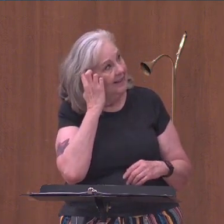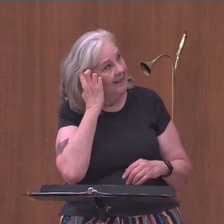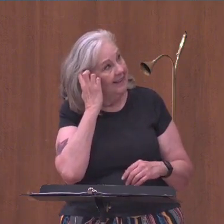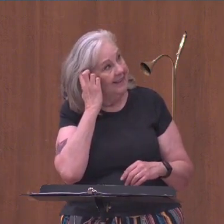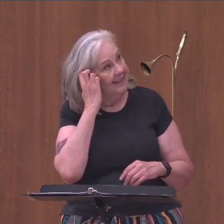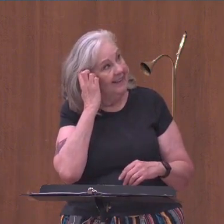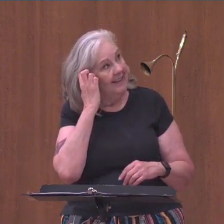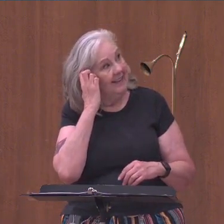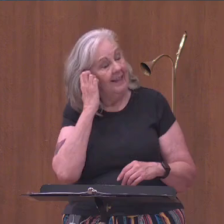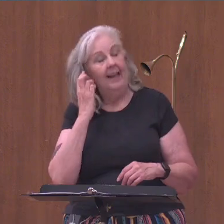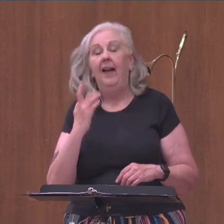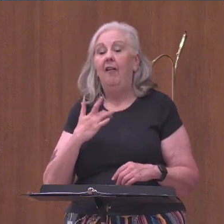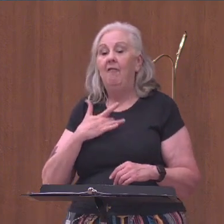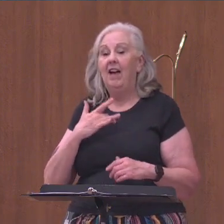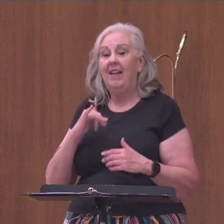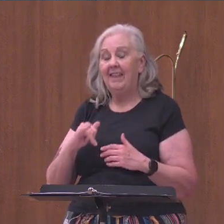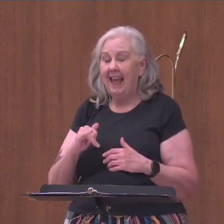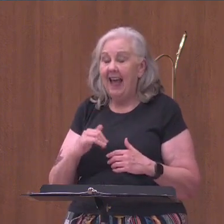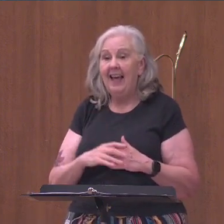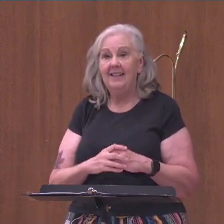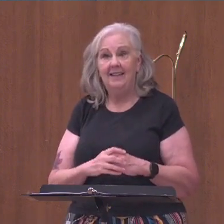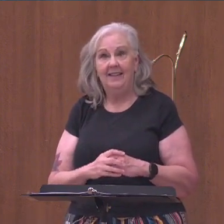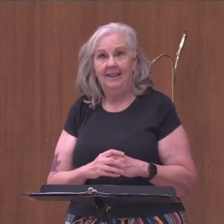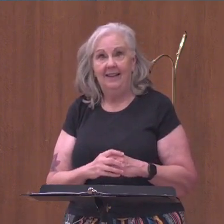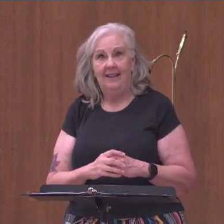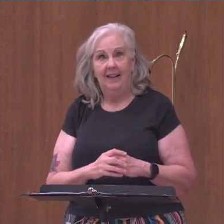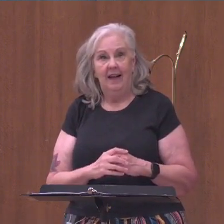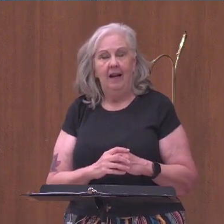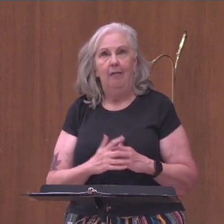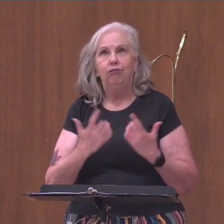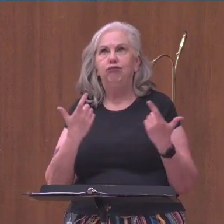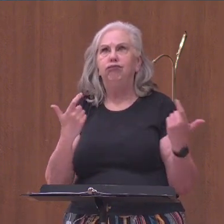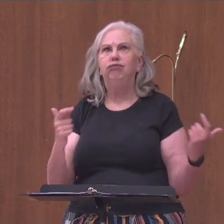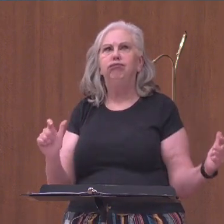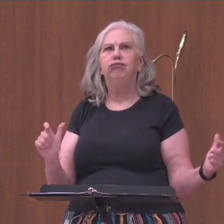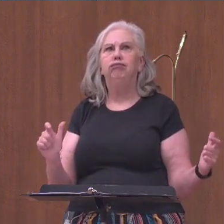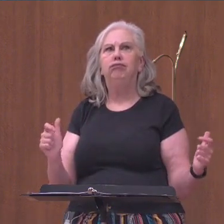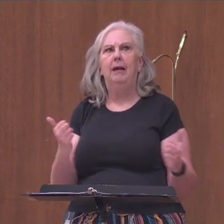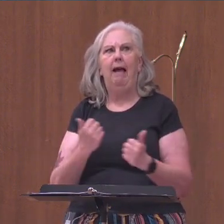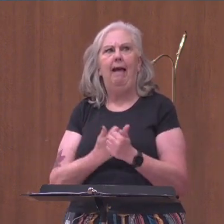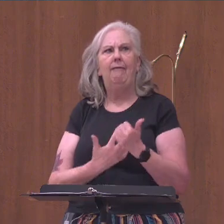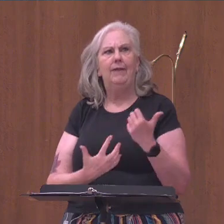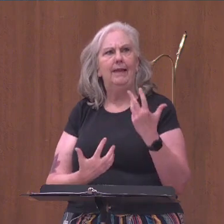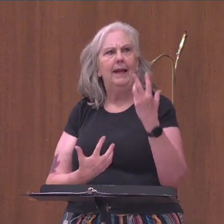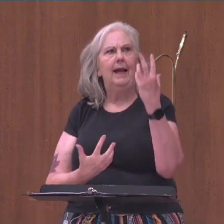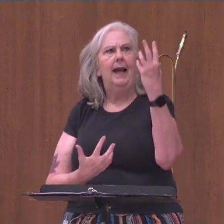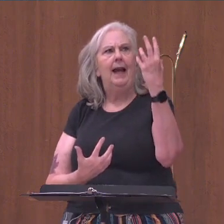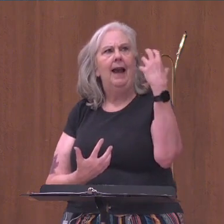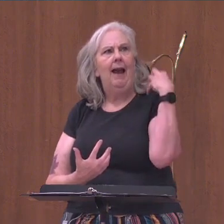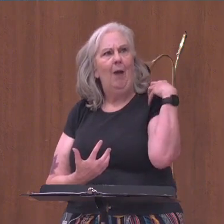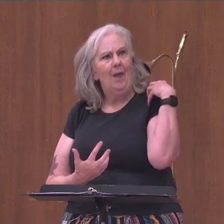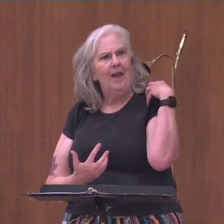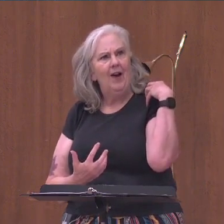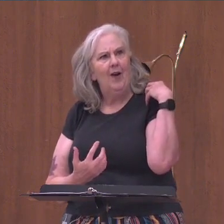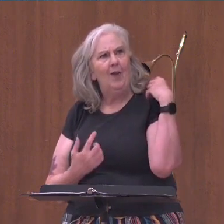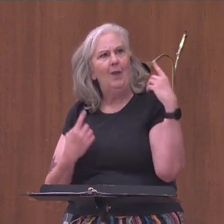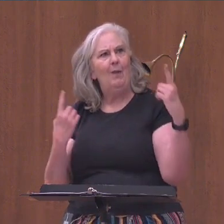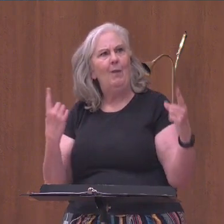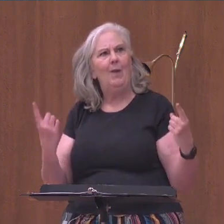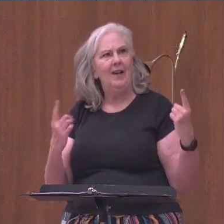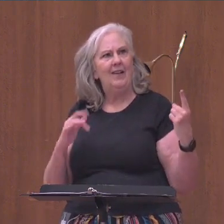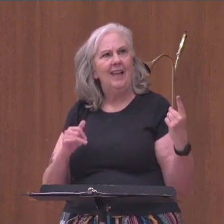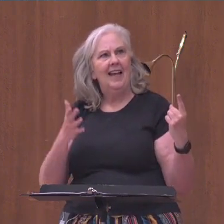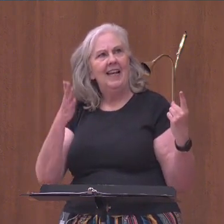that? That tension between the vastness of everything out there and the wonder that